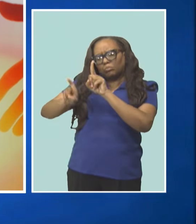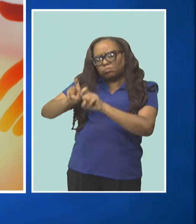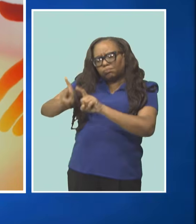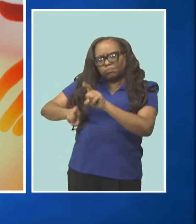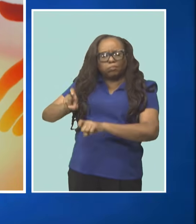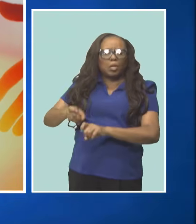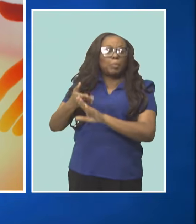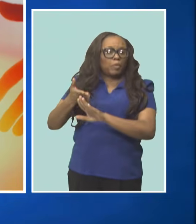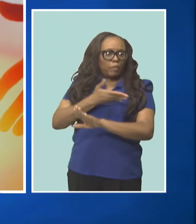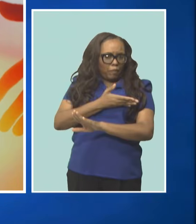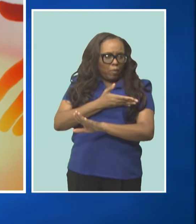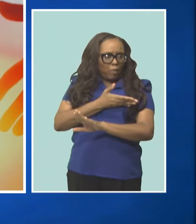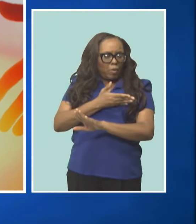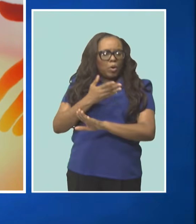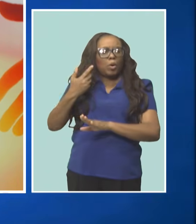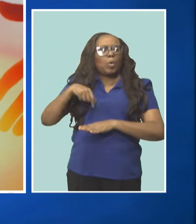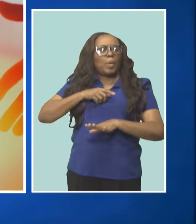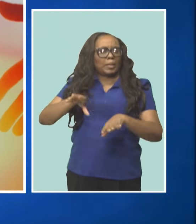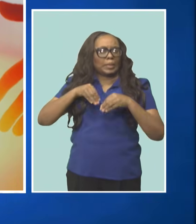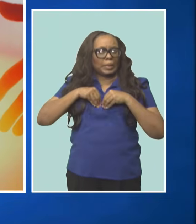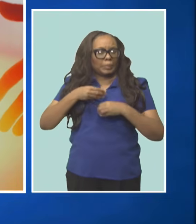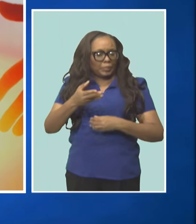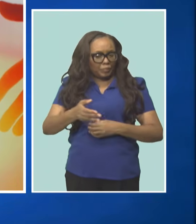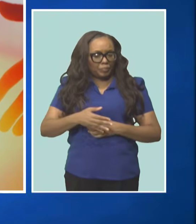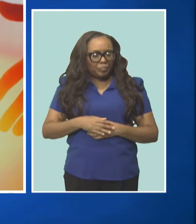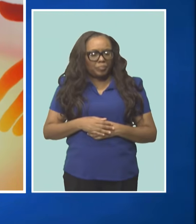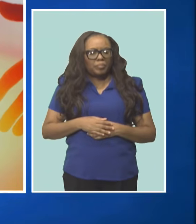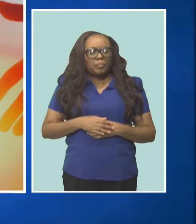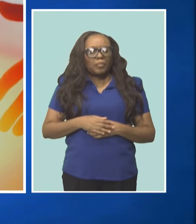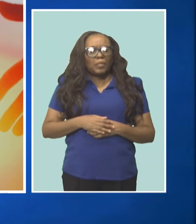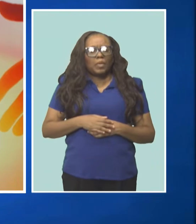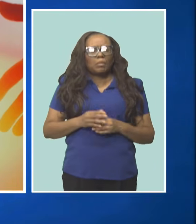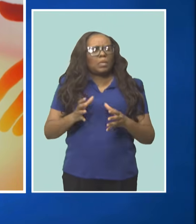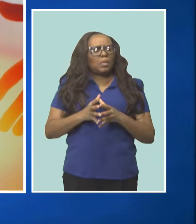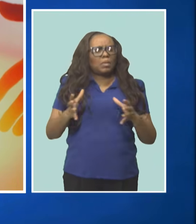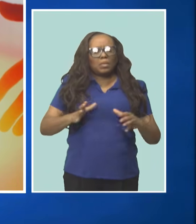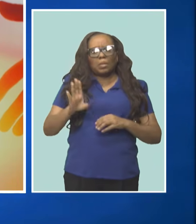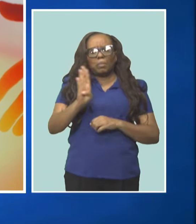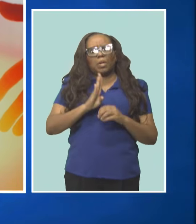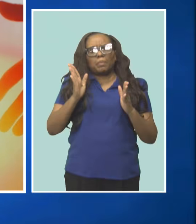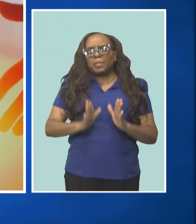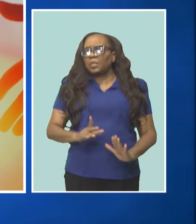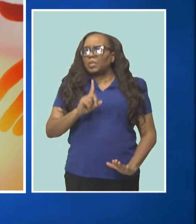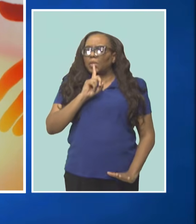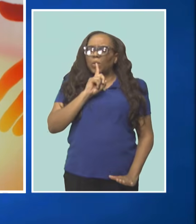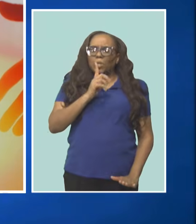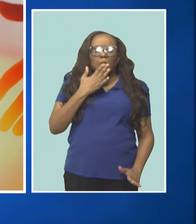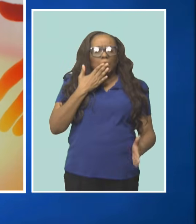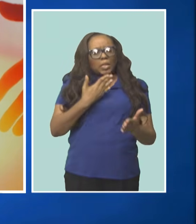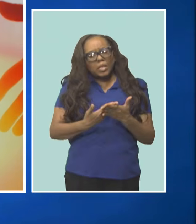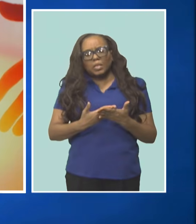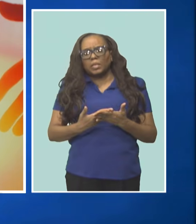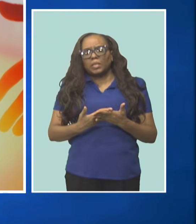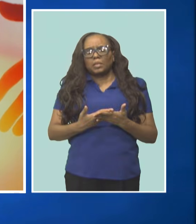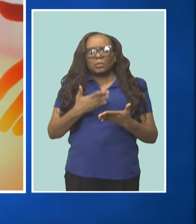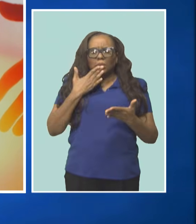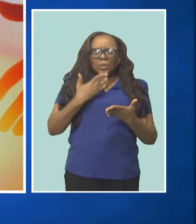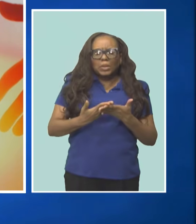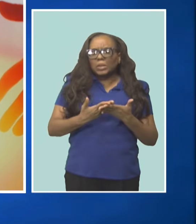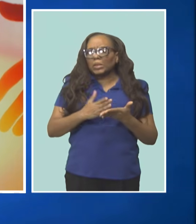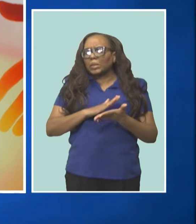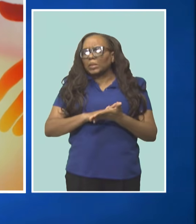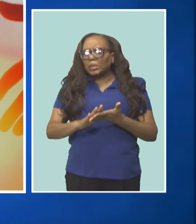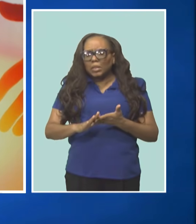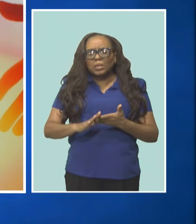are way more decent Barbadians than there are indecent Barbadians. And so we're asking people to come forward and to be able to help